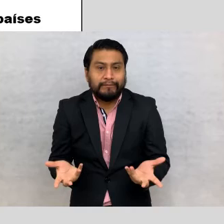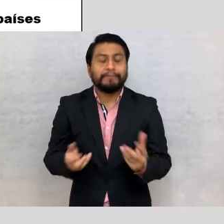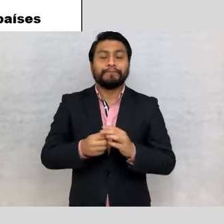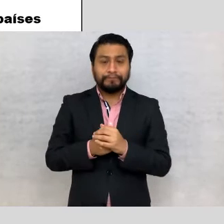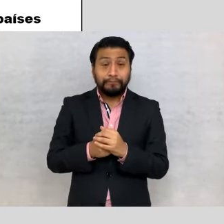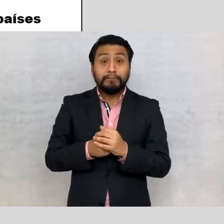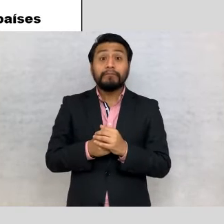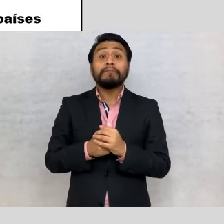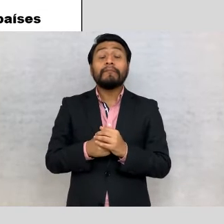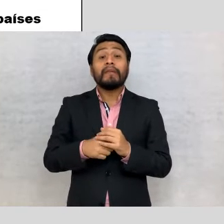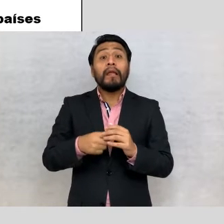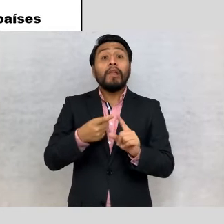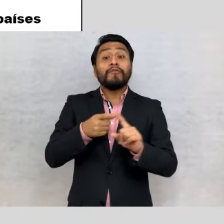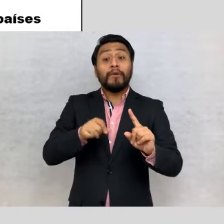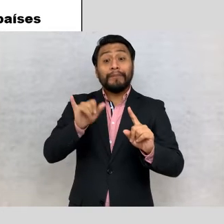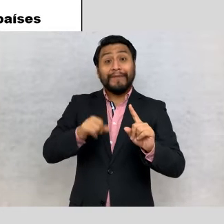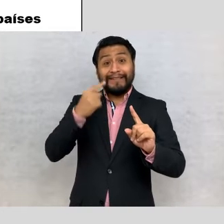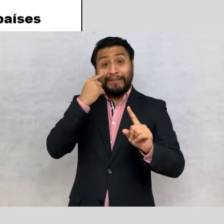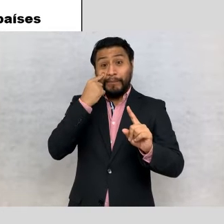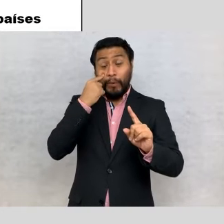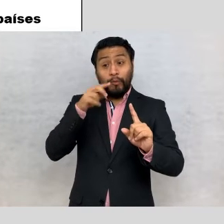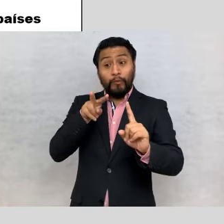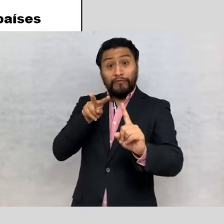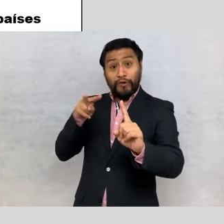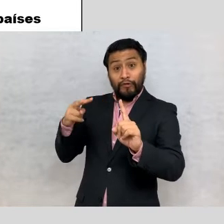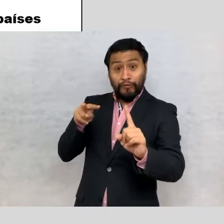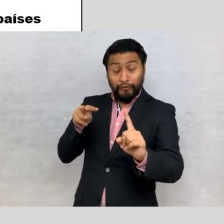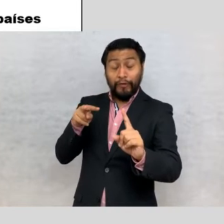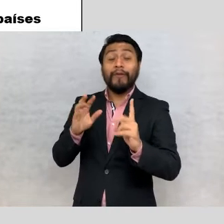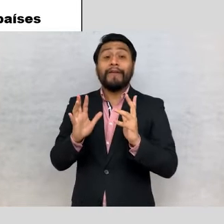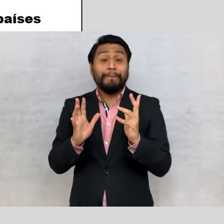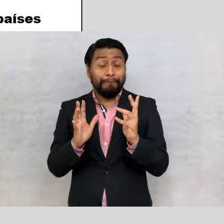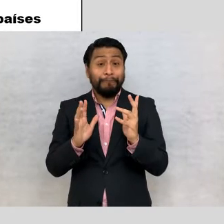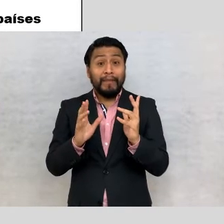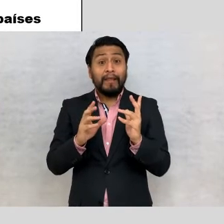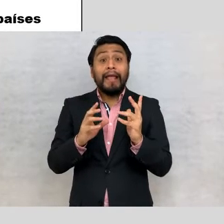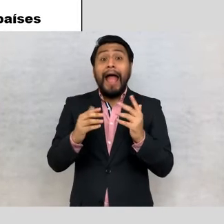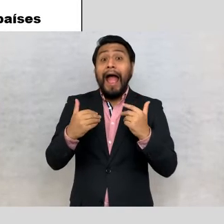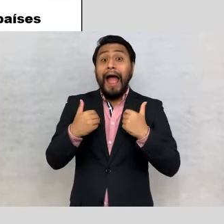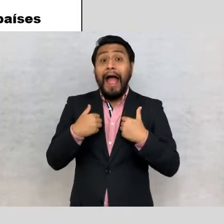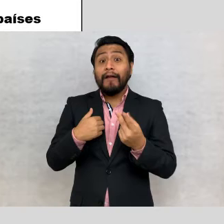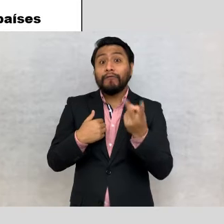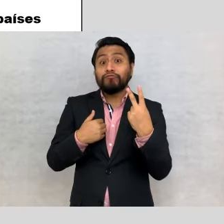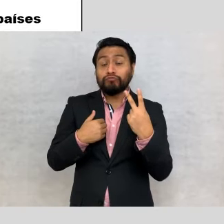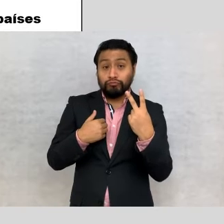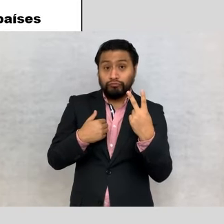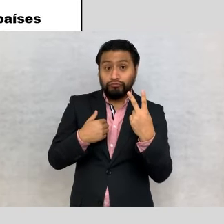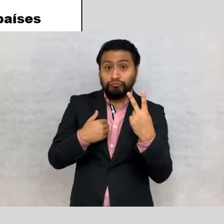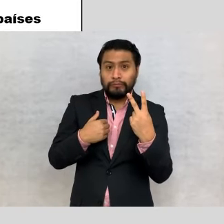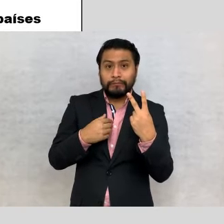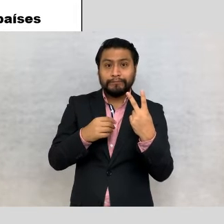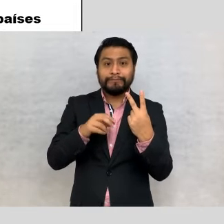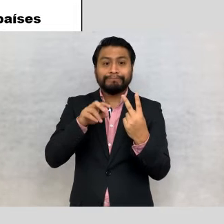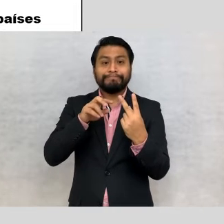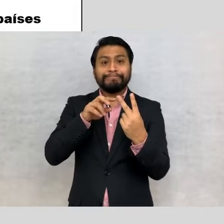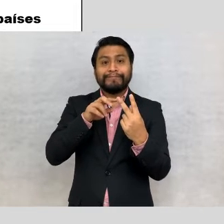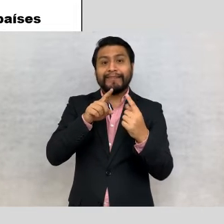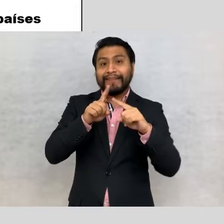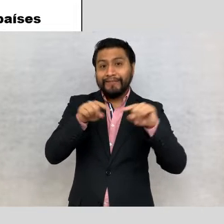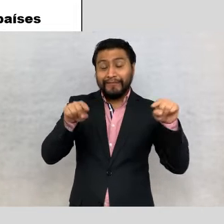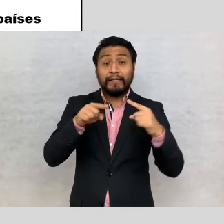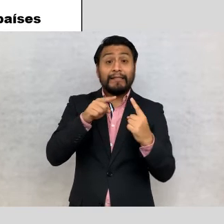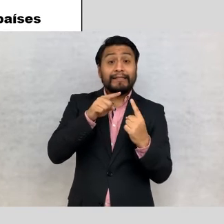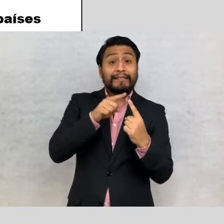Well, from this perspective, two versions of eugenics have been analyzed. One